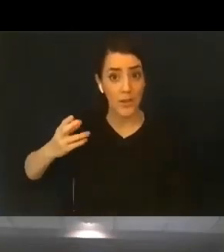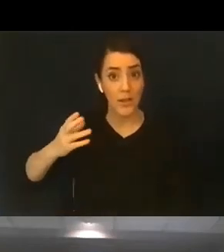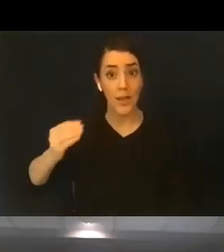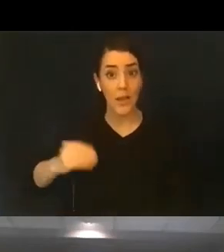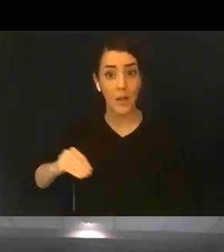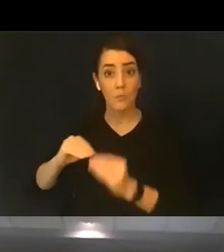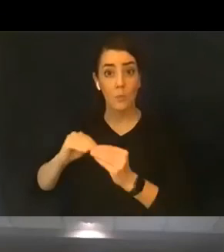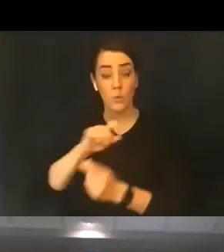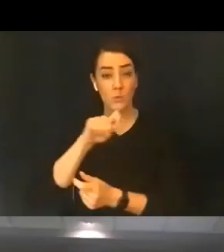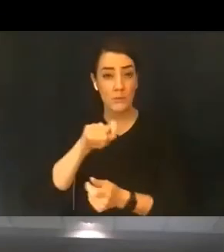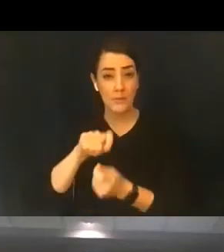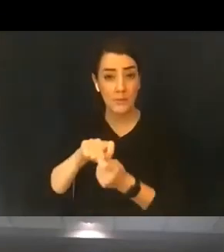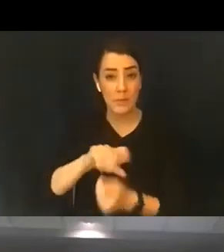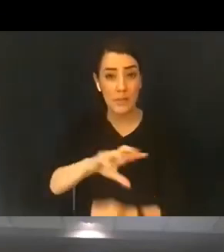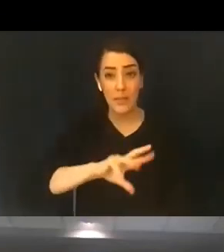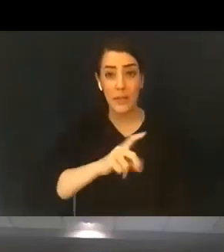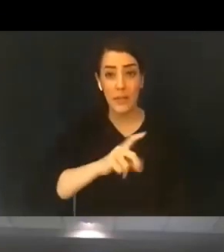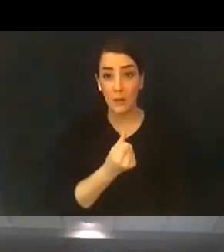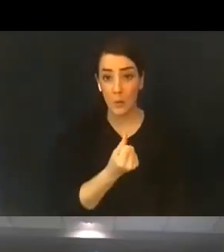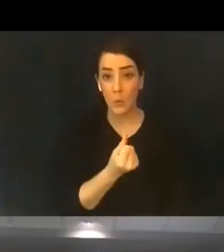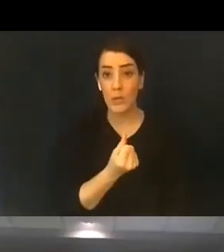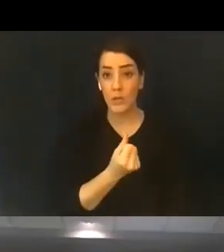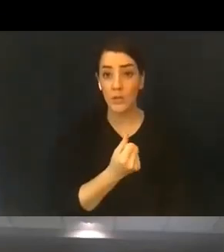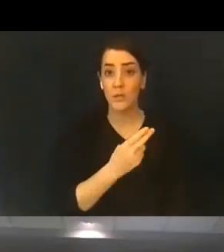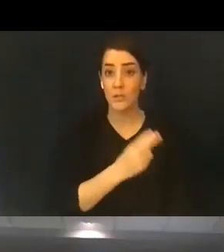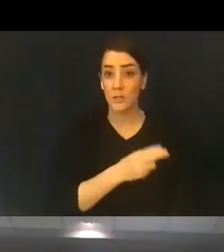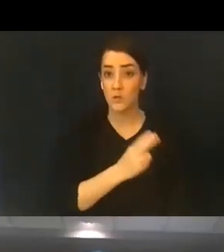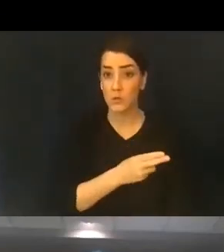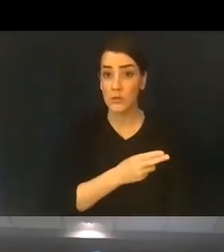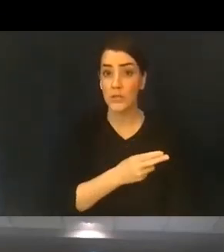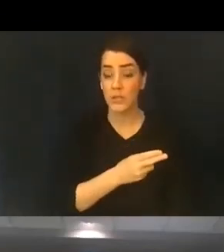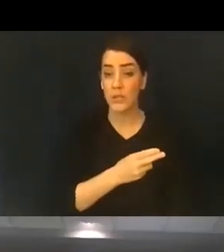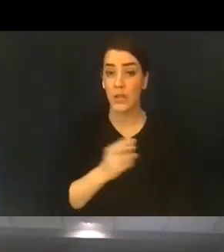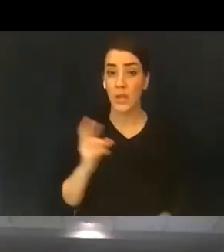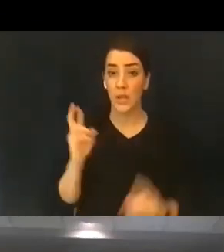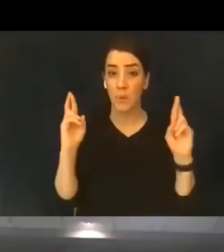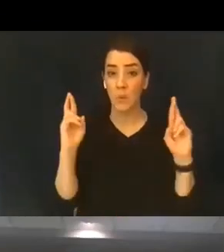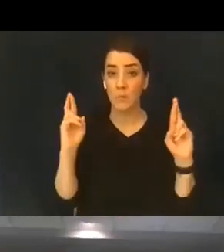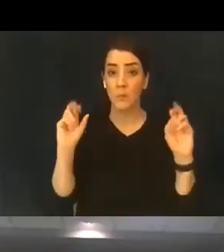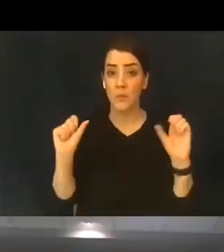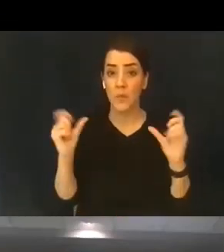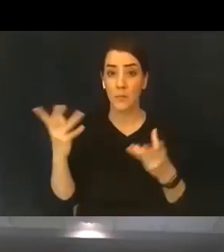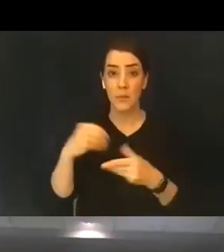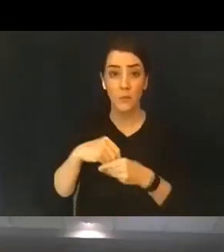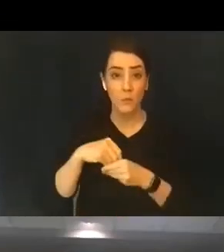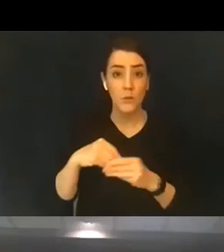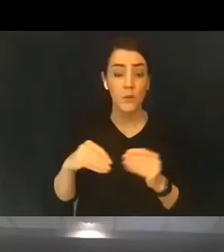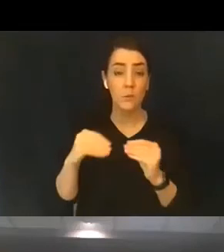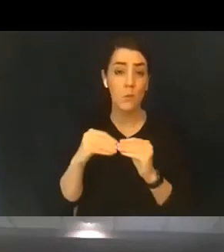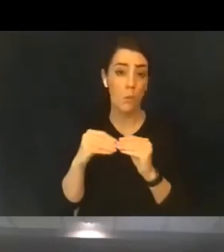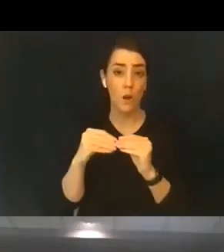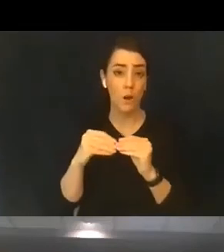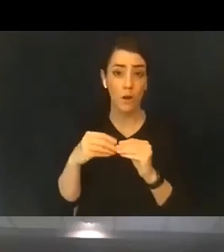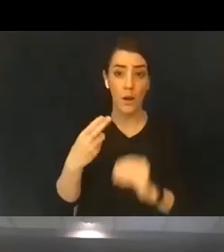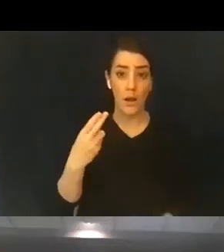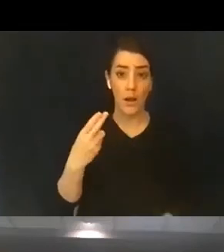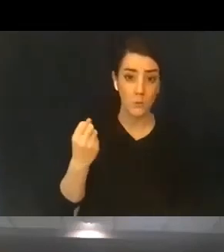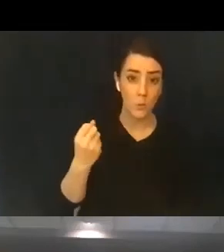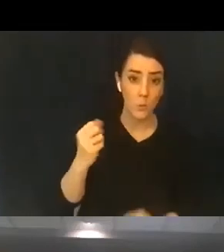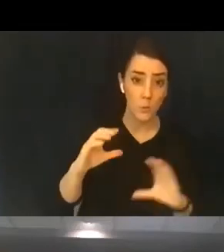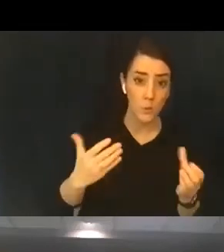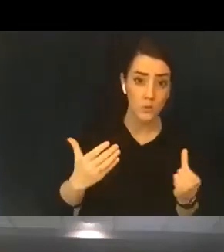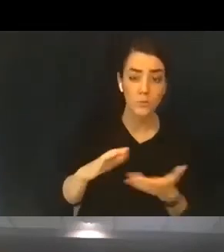history, as part of a social studies course in high school or in college. Because growing up,